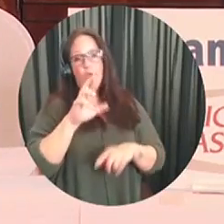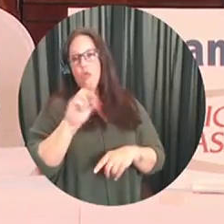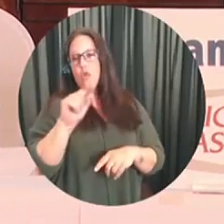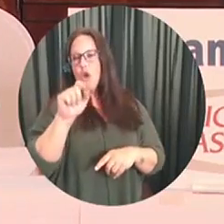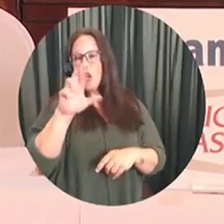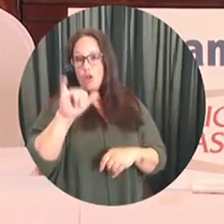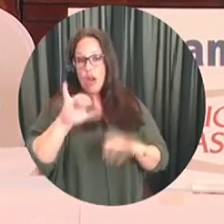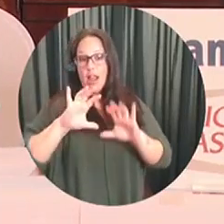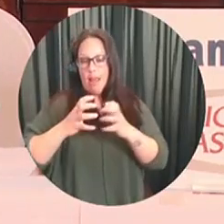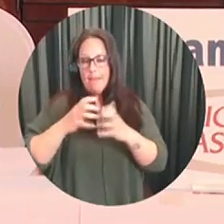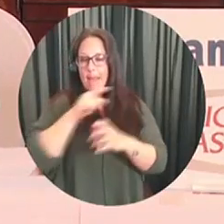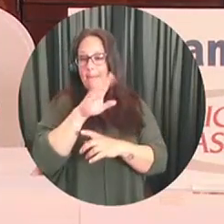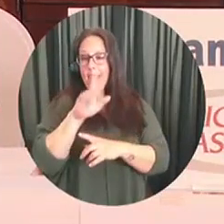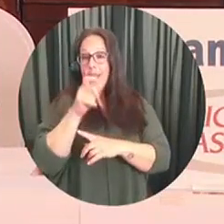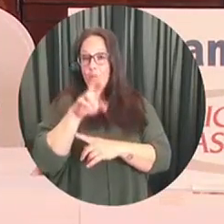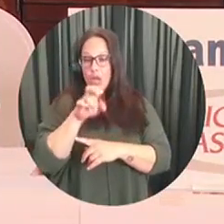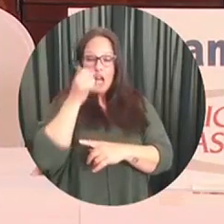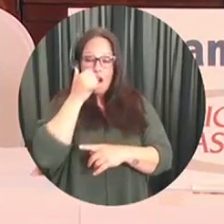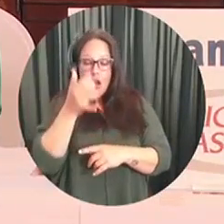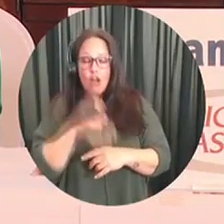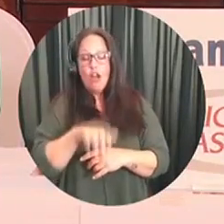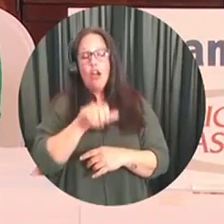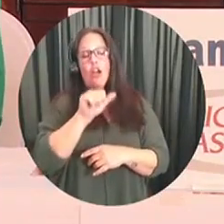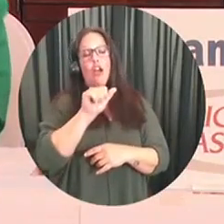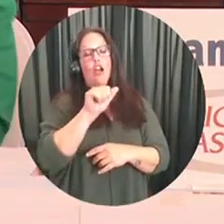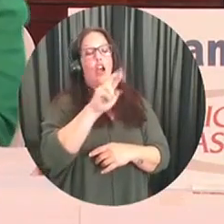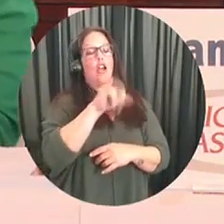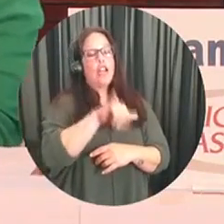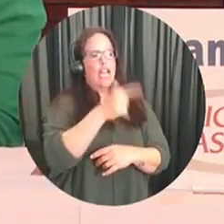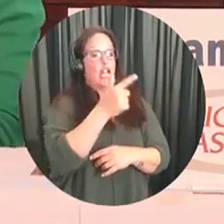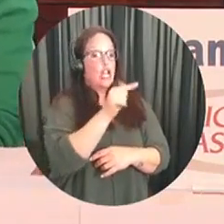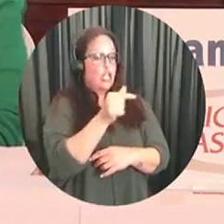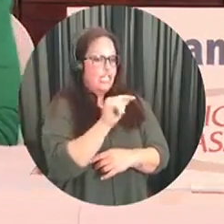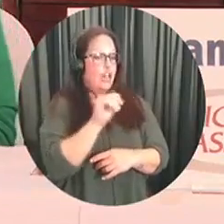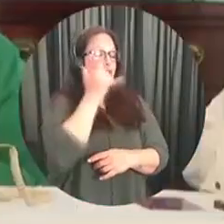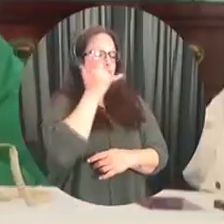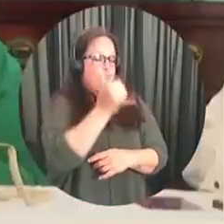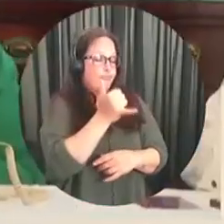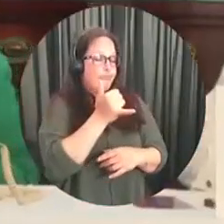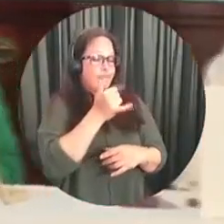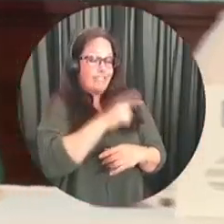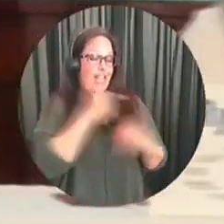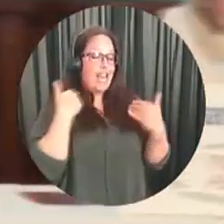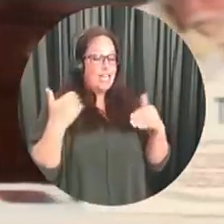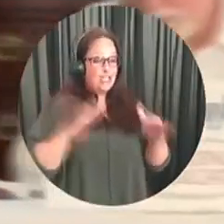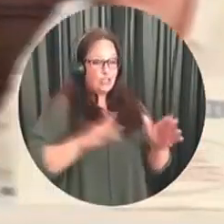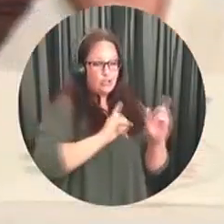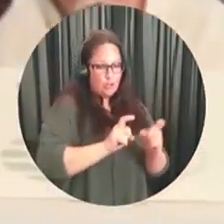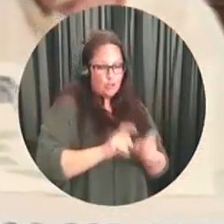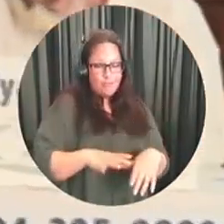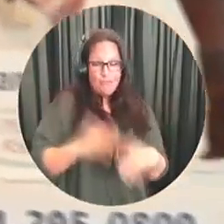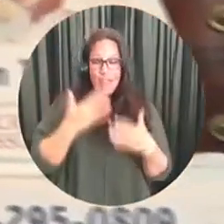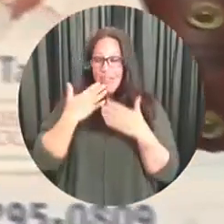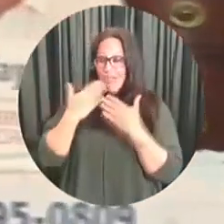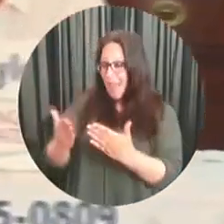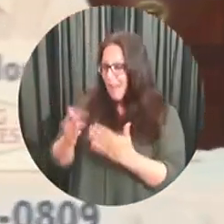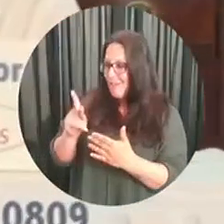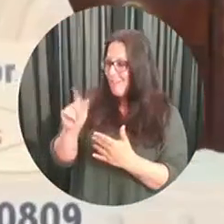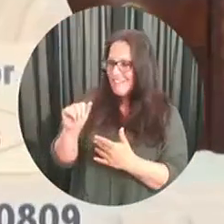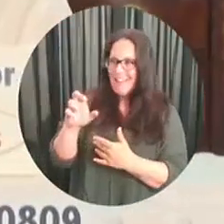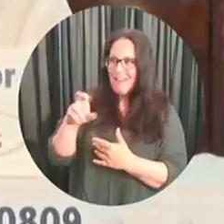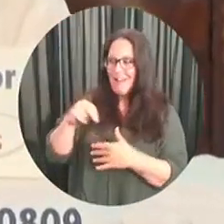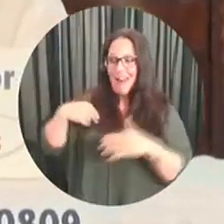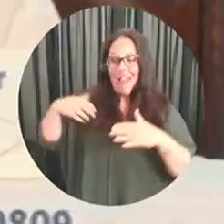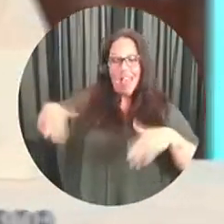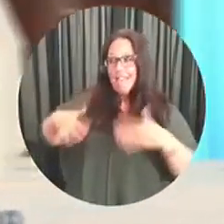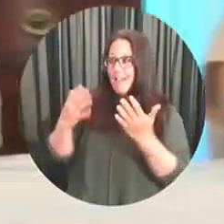called in. And I have Arnie Green, also an angel, so thank you very much. Thank you, Karen. And I still have not gotten a chance to talk to Ryan on the